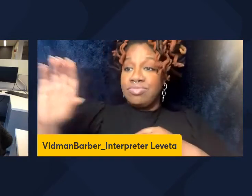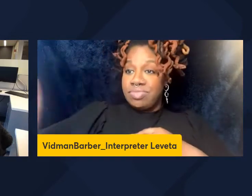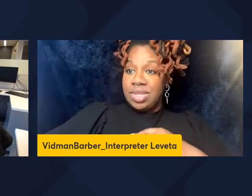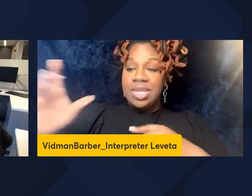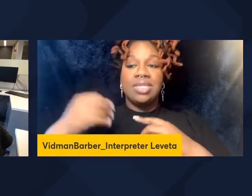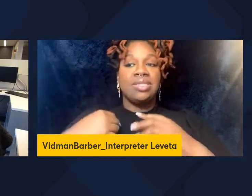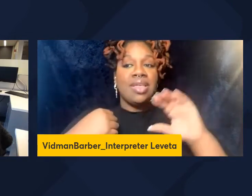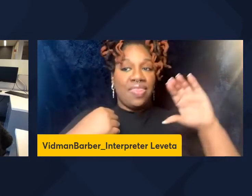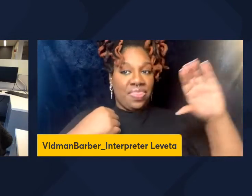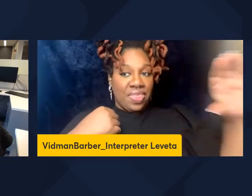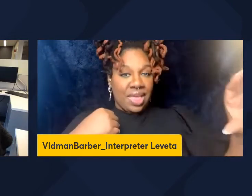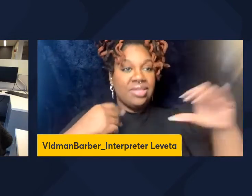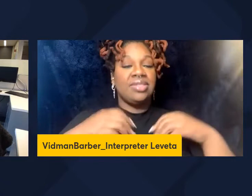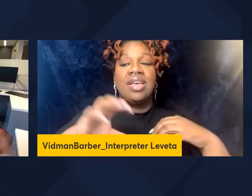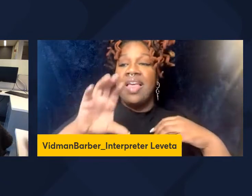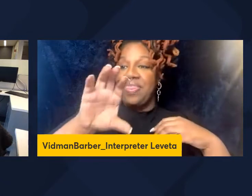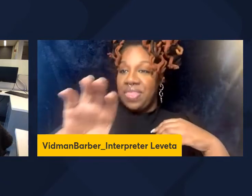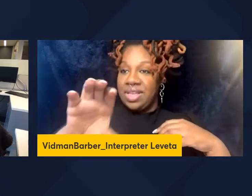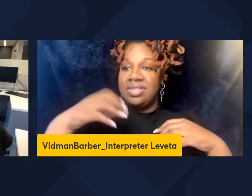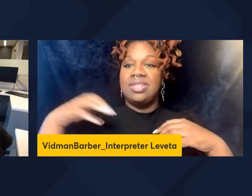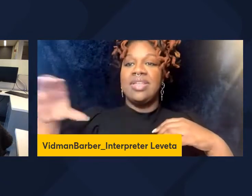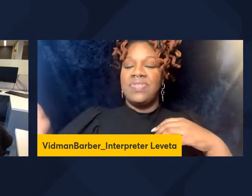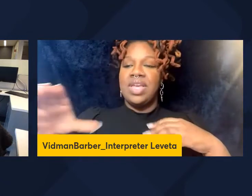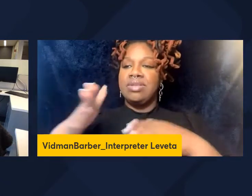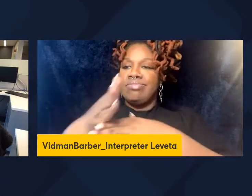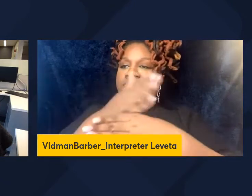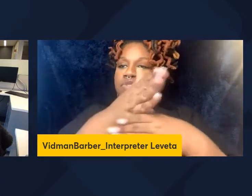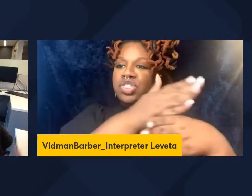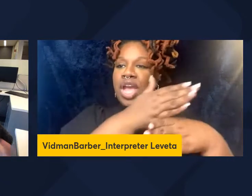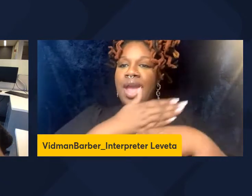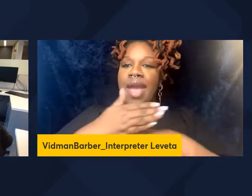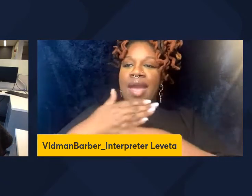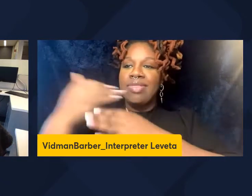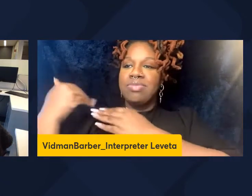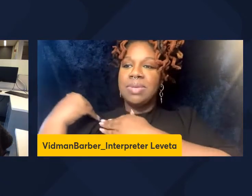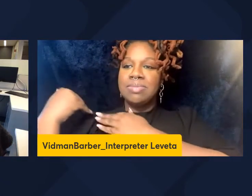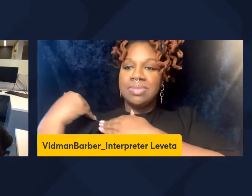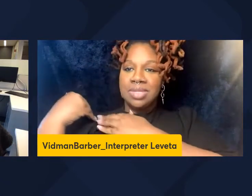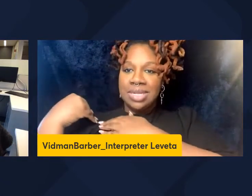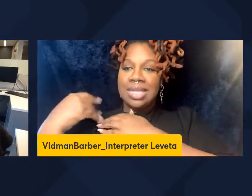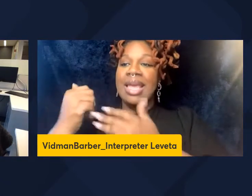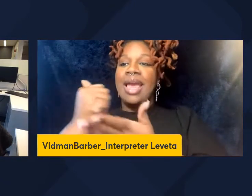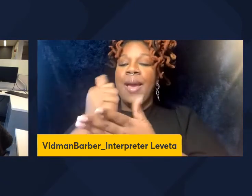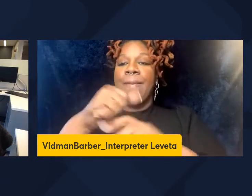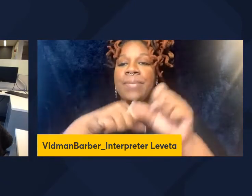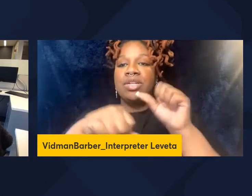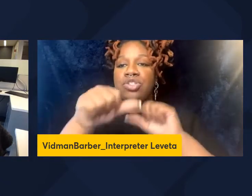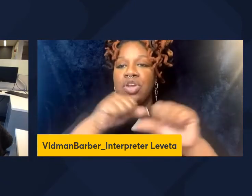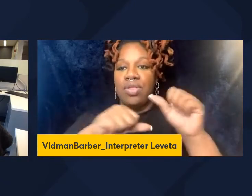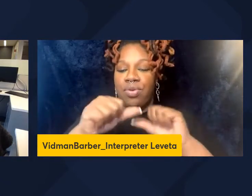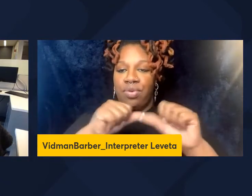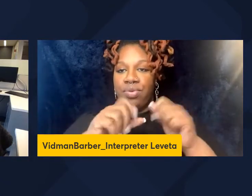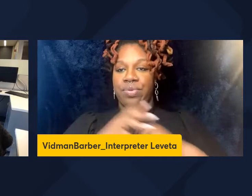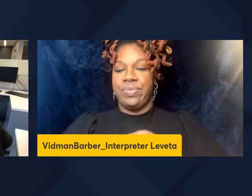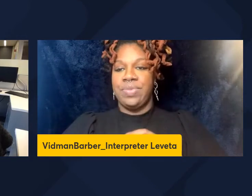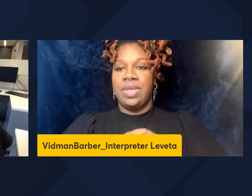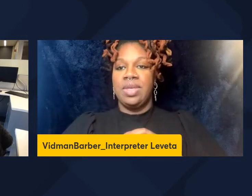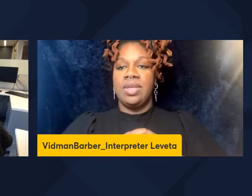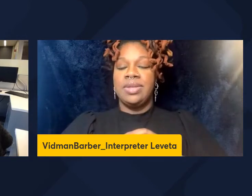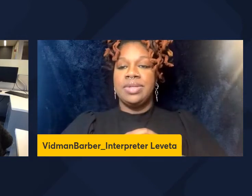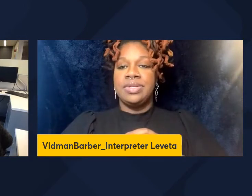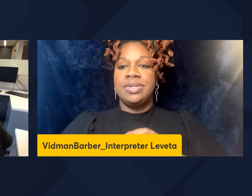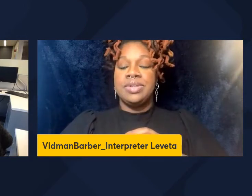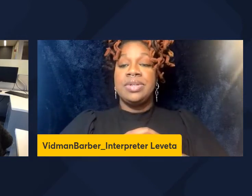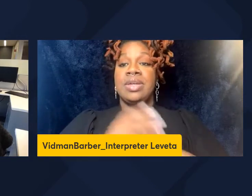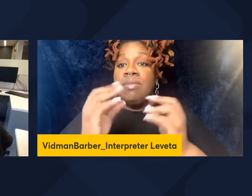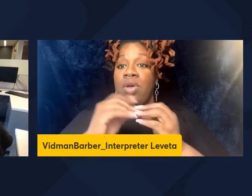next, and we can help each other, but we also are taking little chunks. And so that to